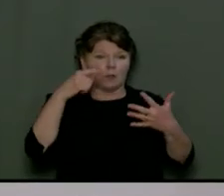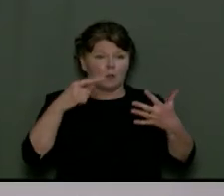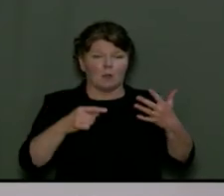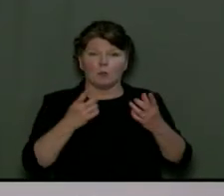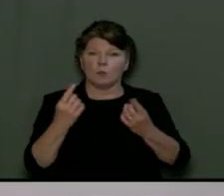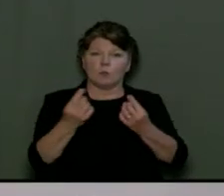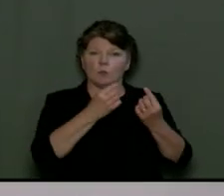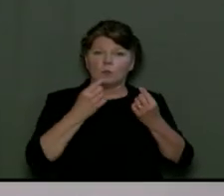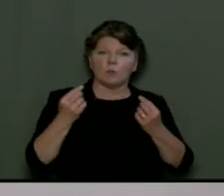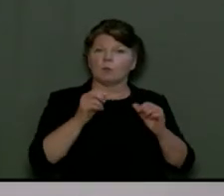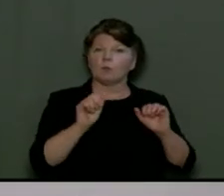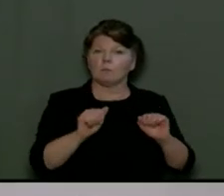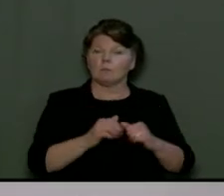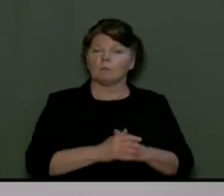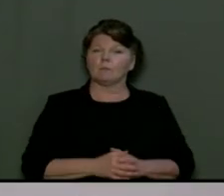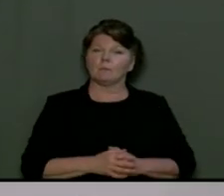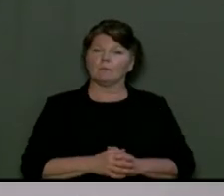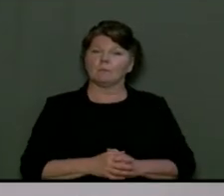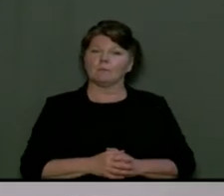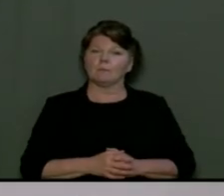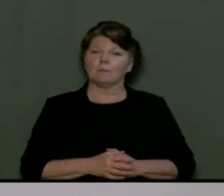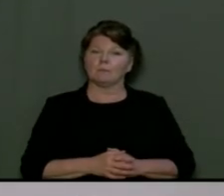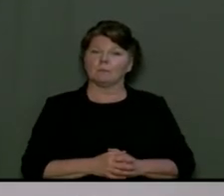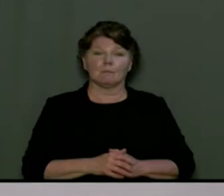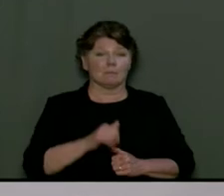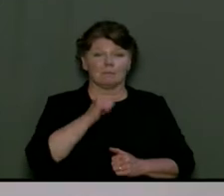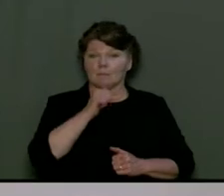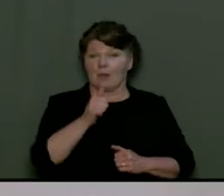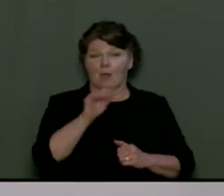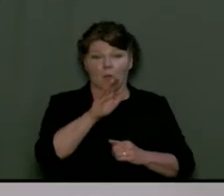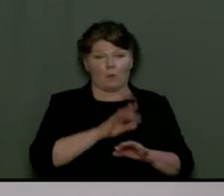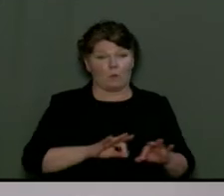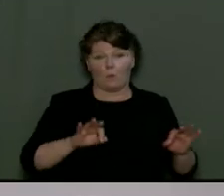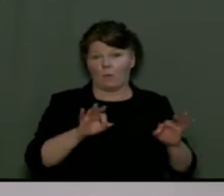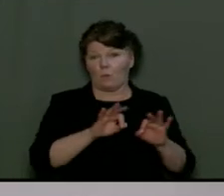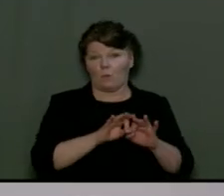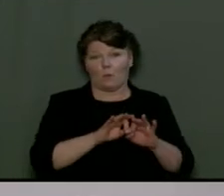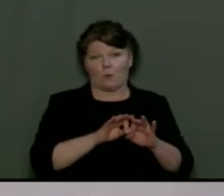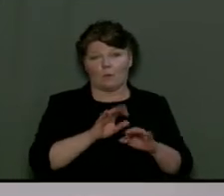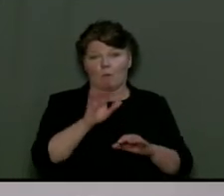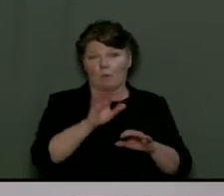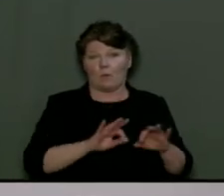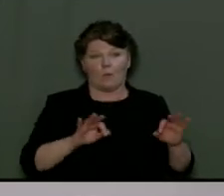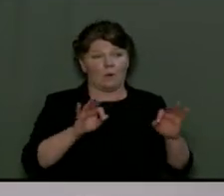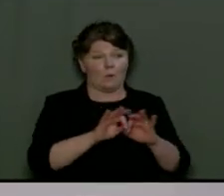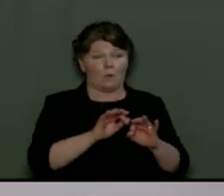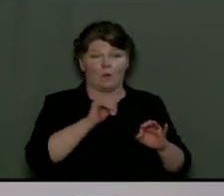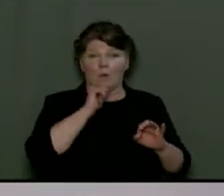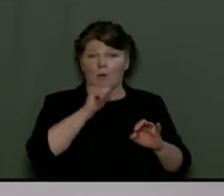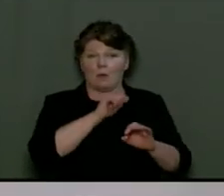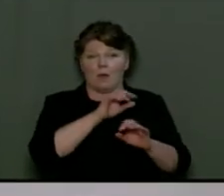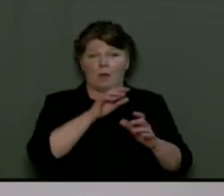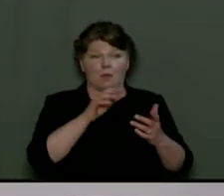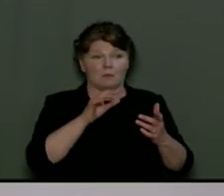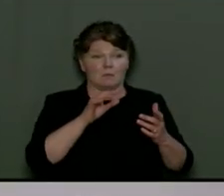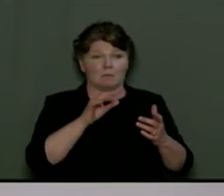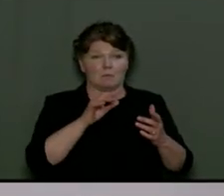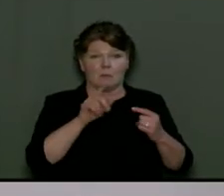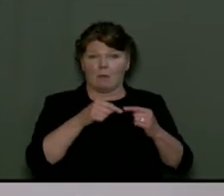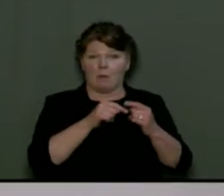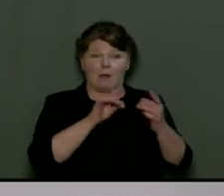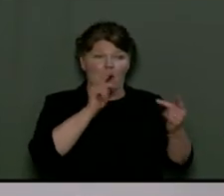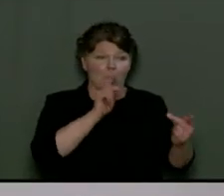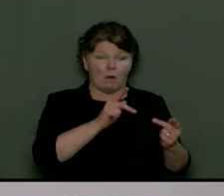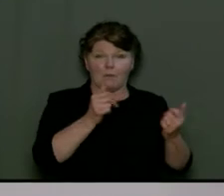of busyness that you can possibly be. Your worth is not tied up in being perfect at everything.